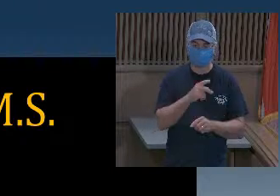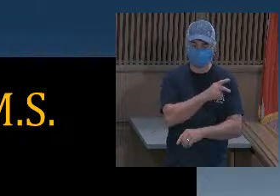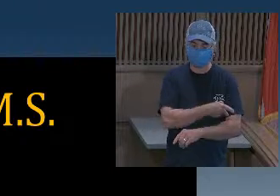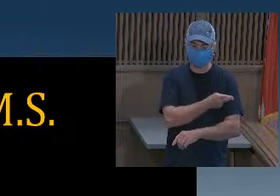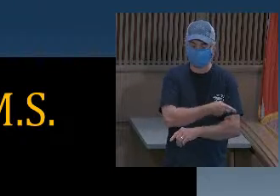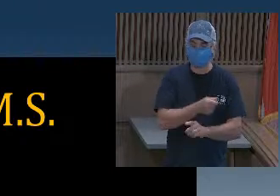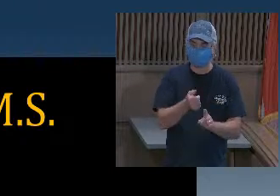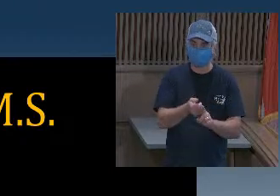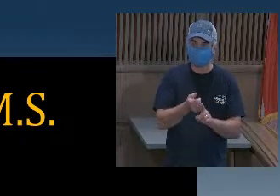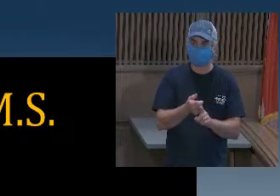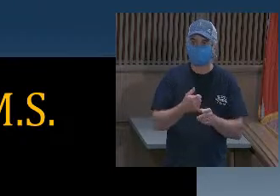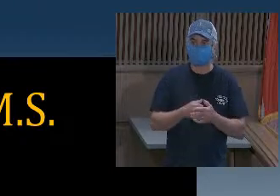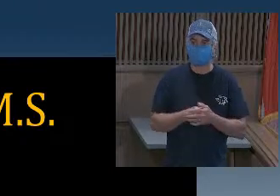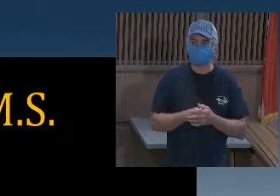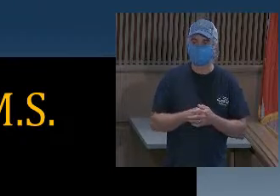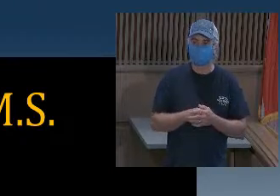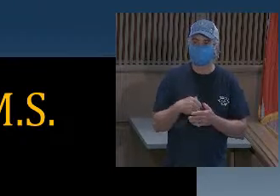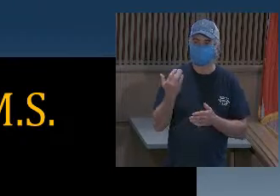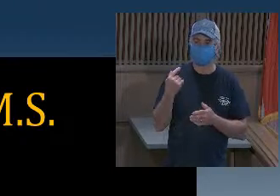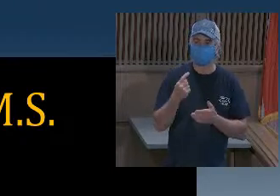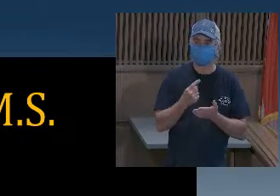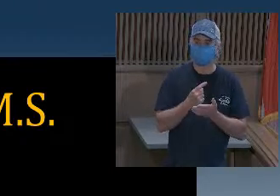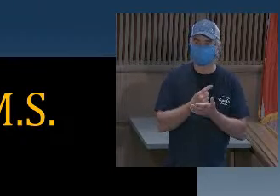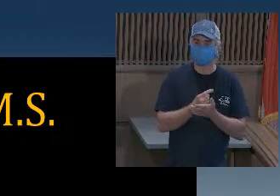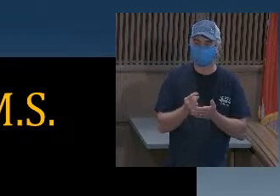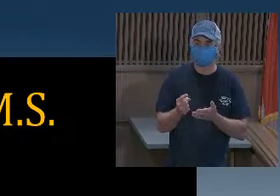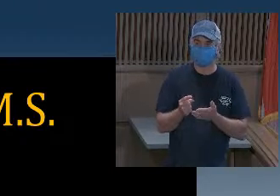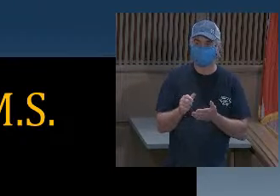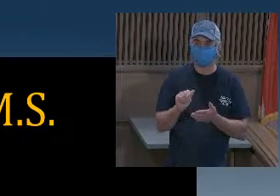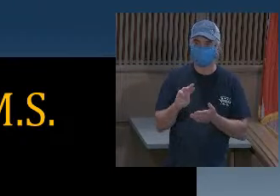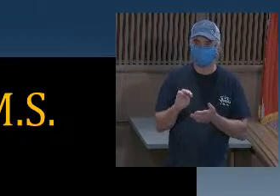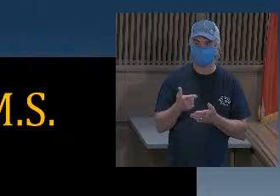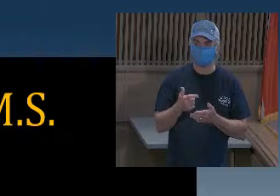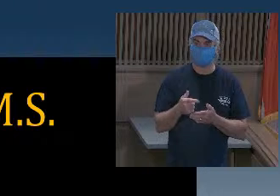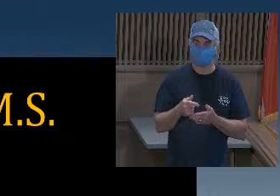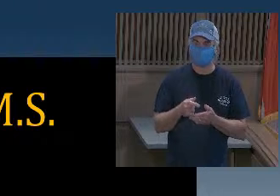themselves. Last week, August 23rd to 29th,